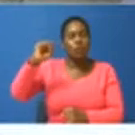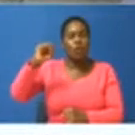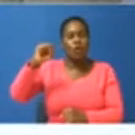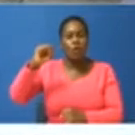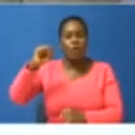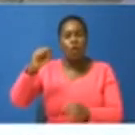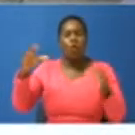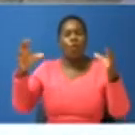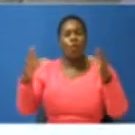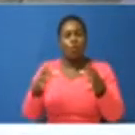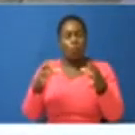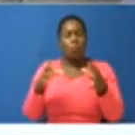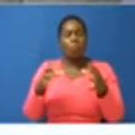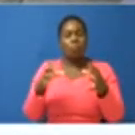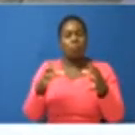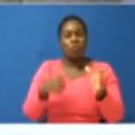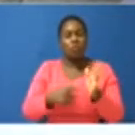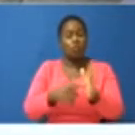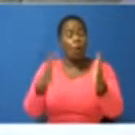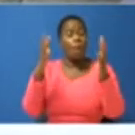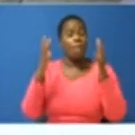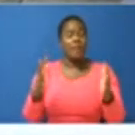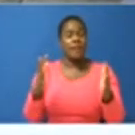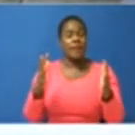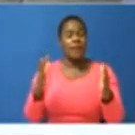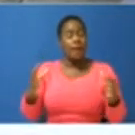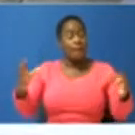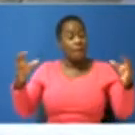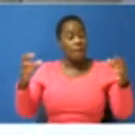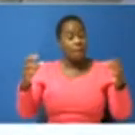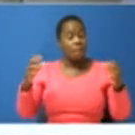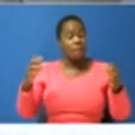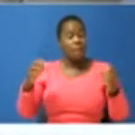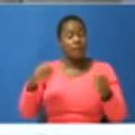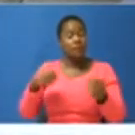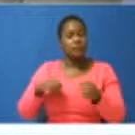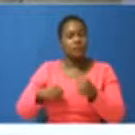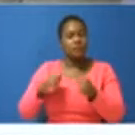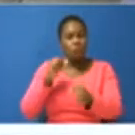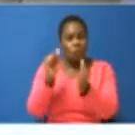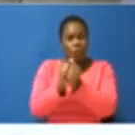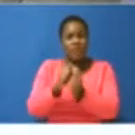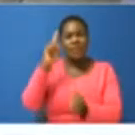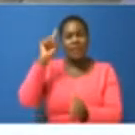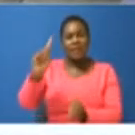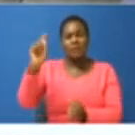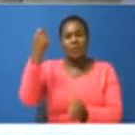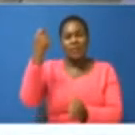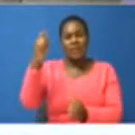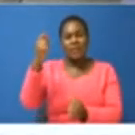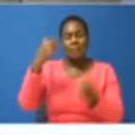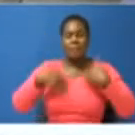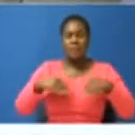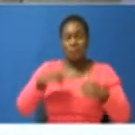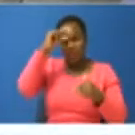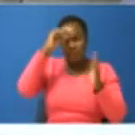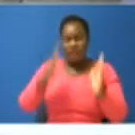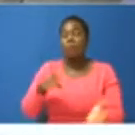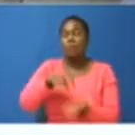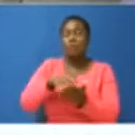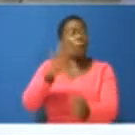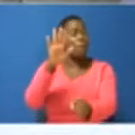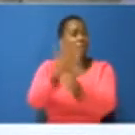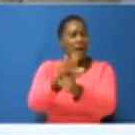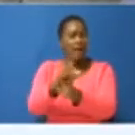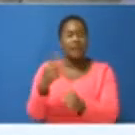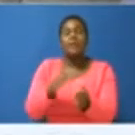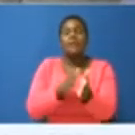was exemplified there with the team that has flanked poli capigade as amir and kenya candidate for the nairobi gubernatorial seat